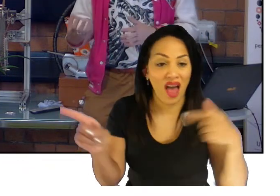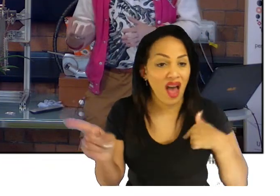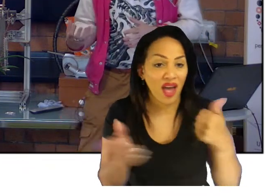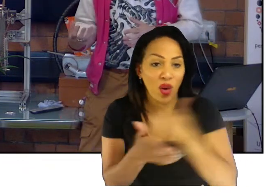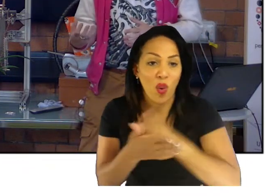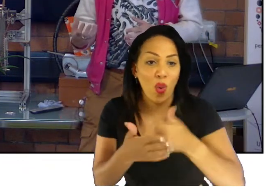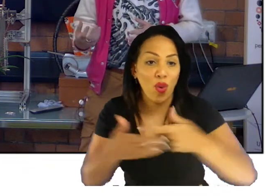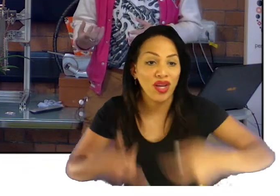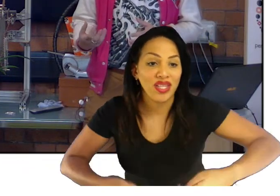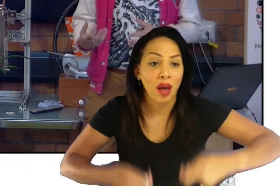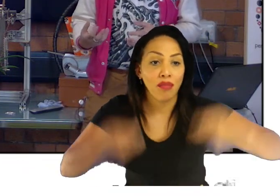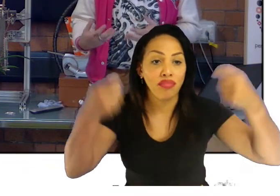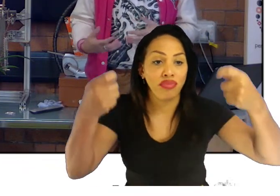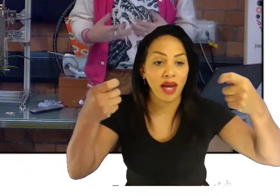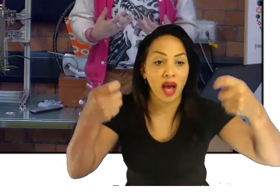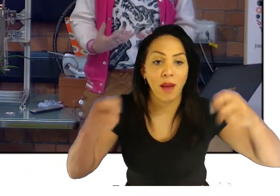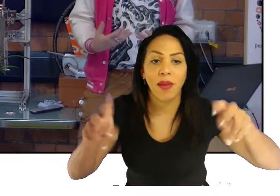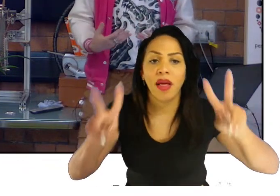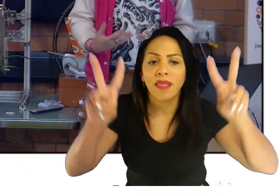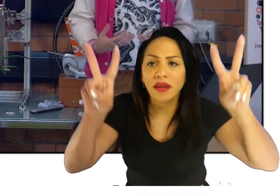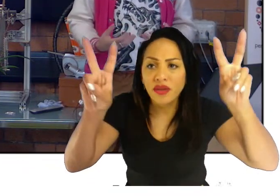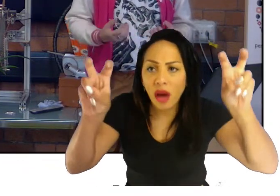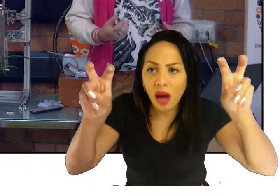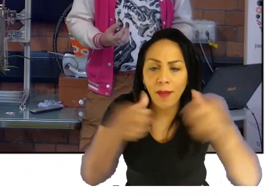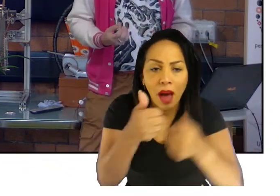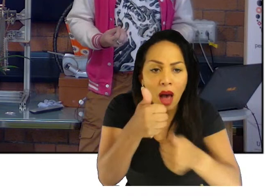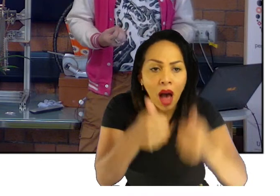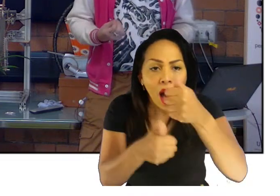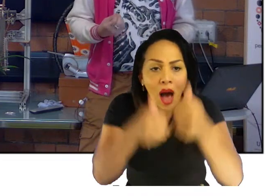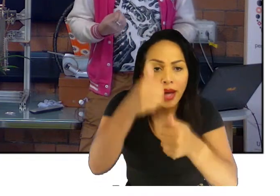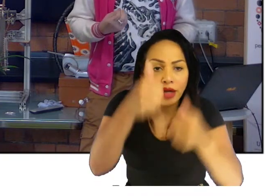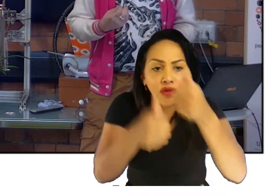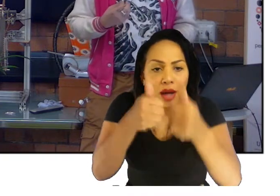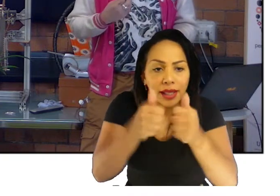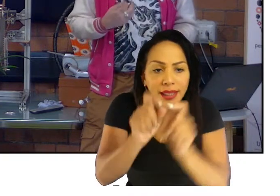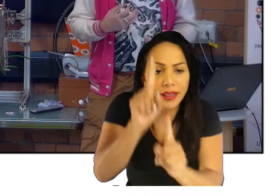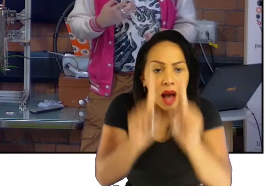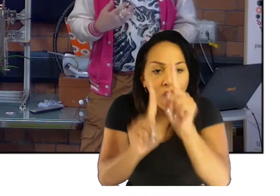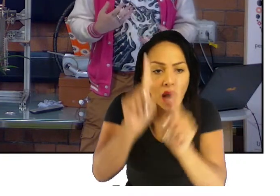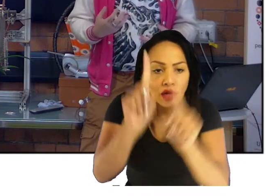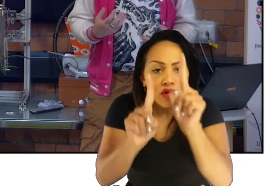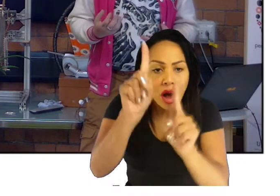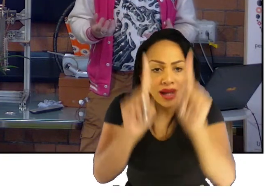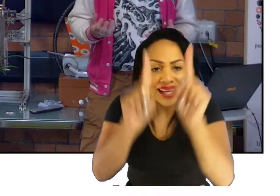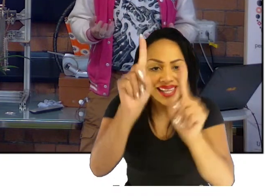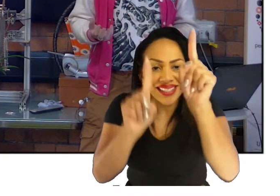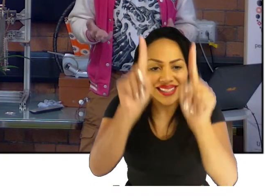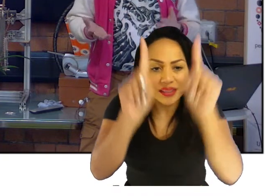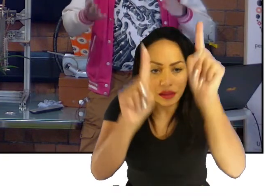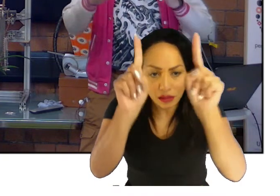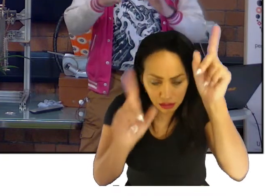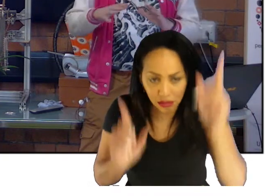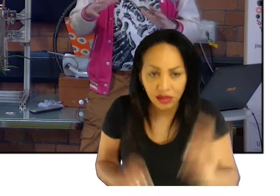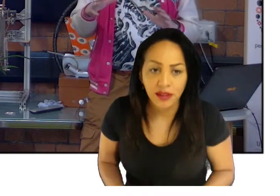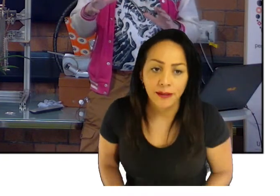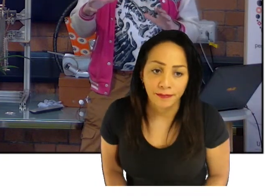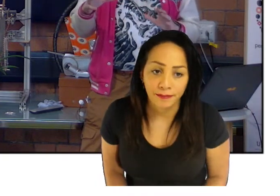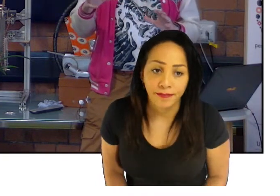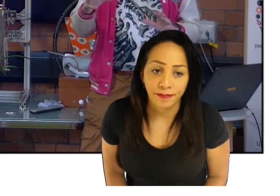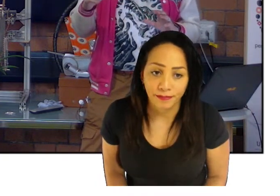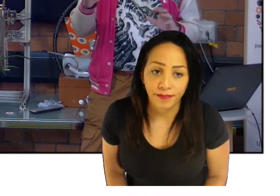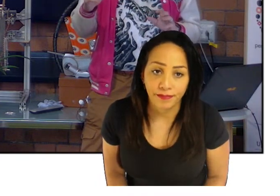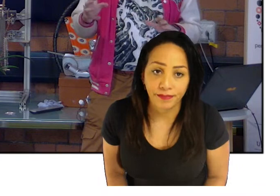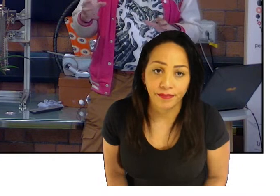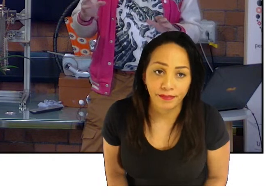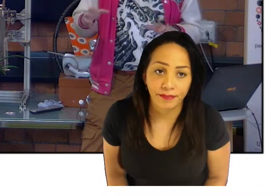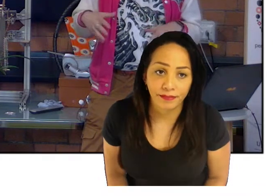a use as well as having a lot of problems, but they make it very easy for people further down a